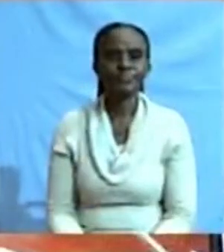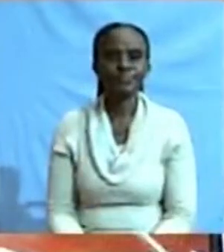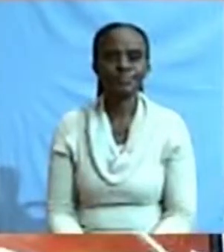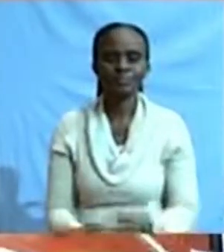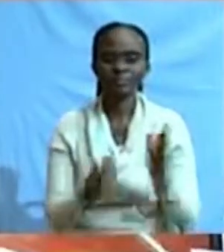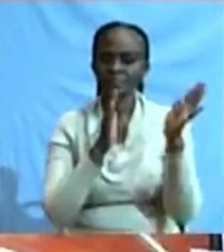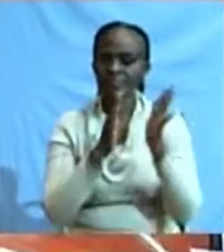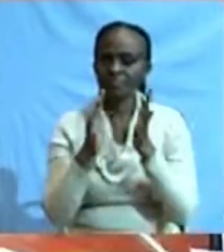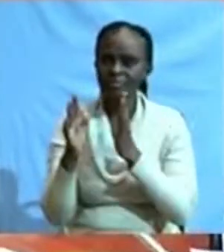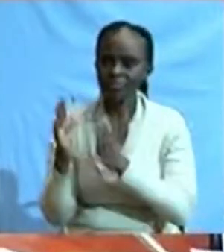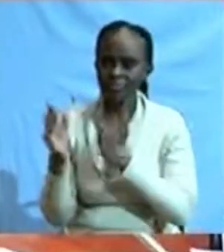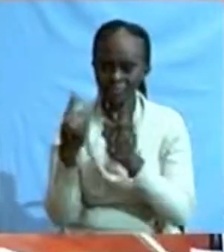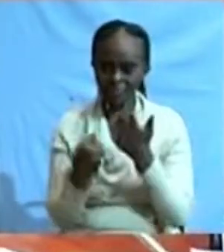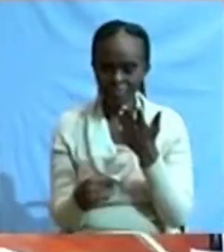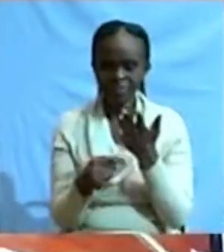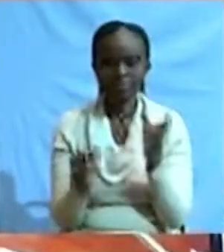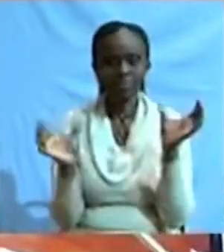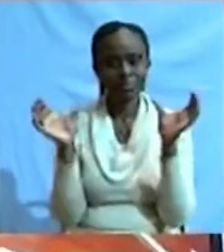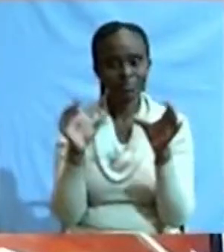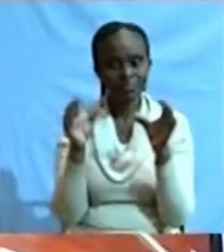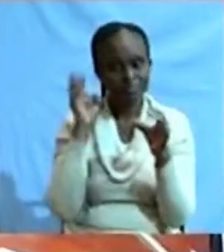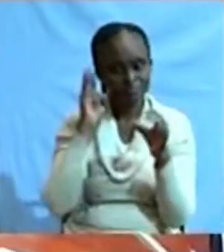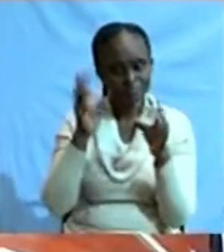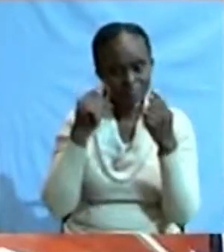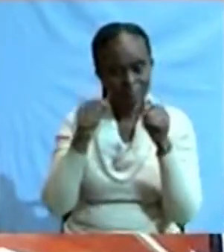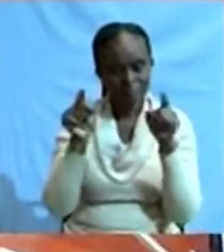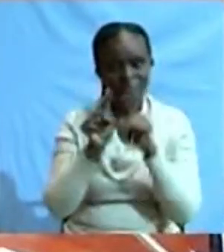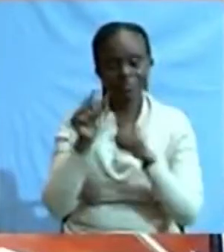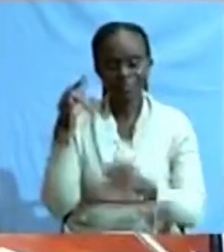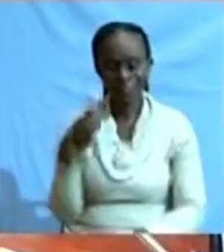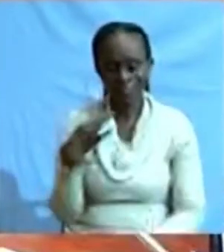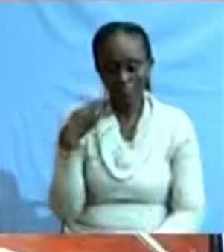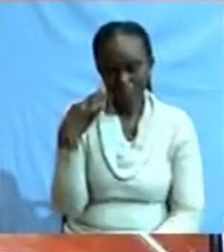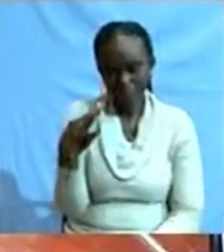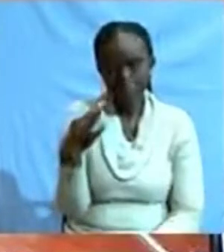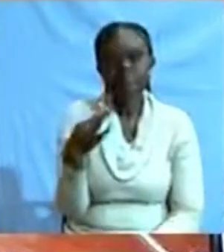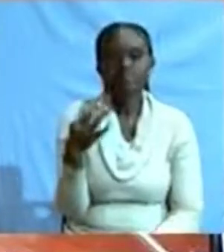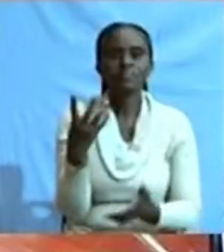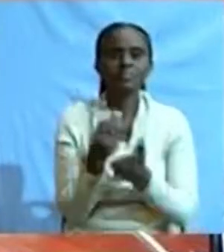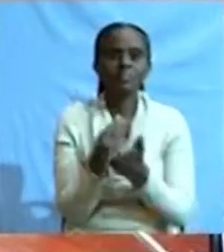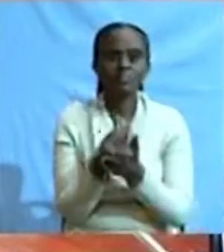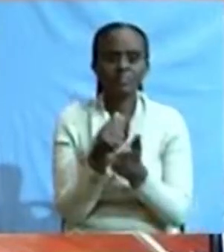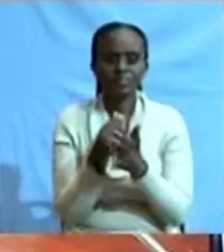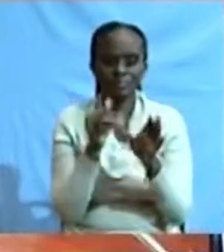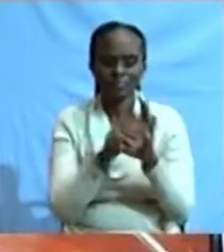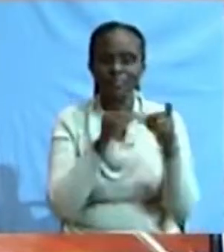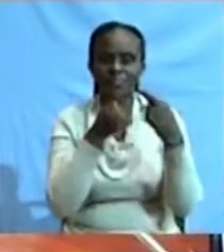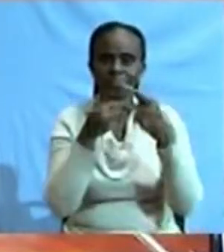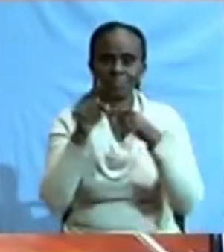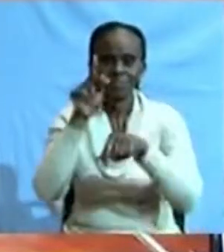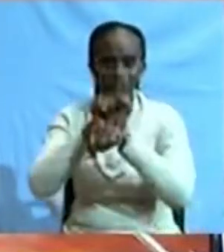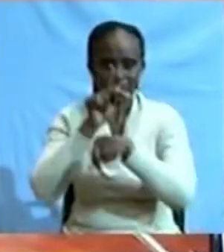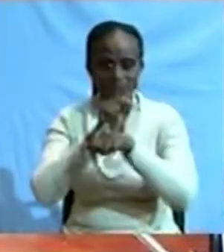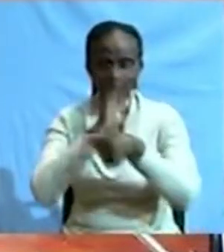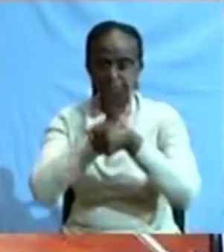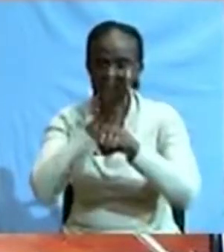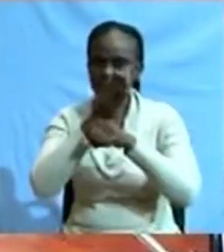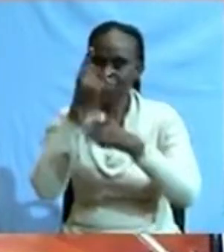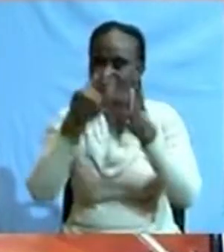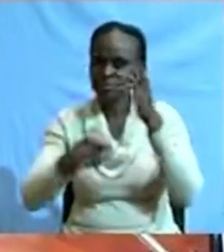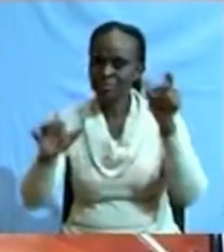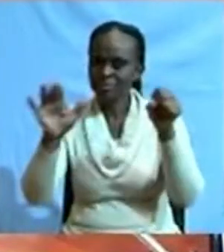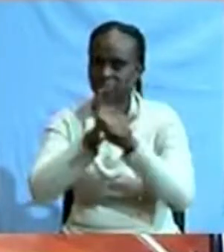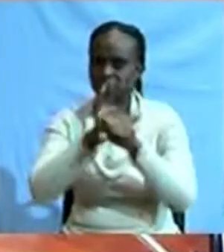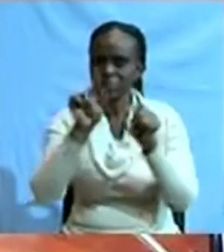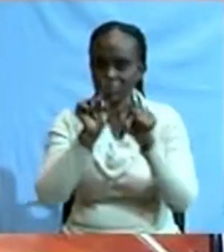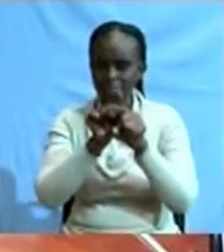Remedial measure. The Council will endeavor to apply funds on viable projects after due diligence